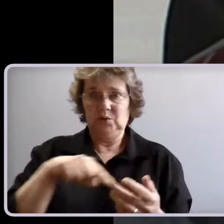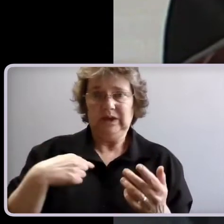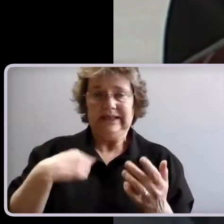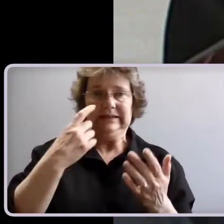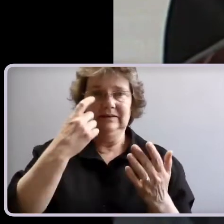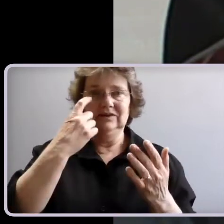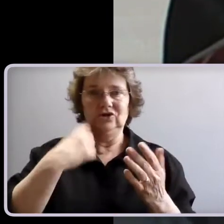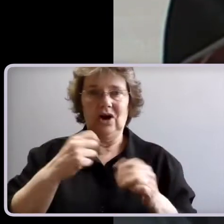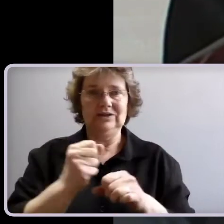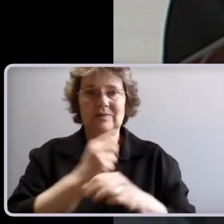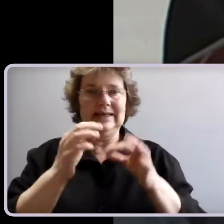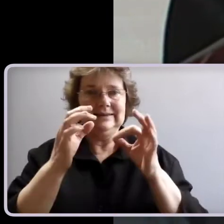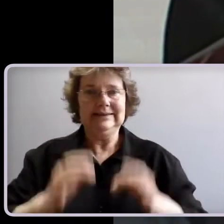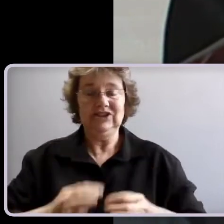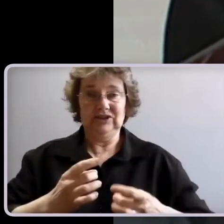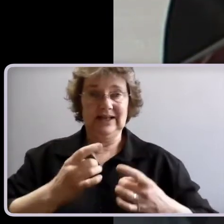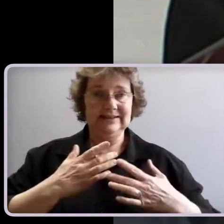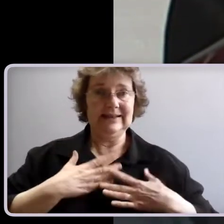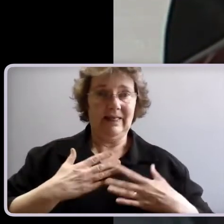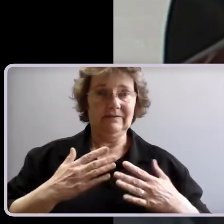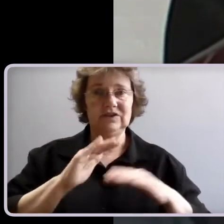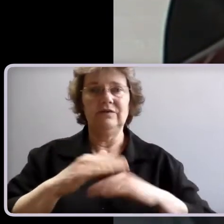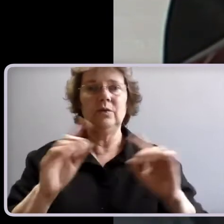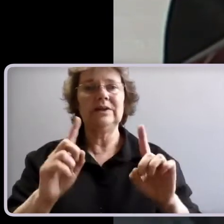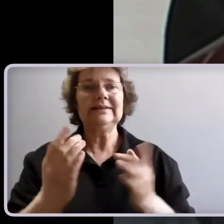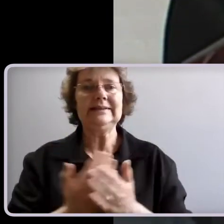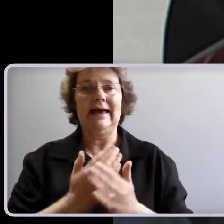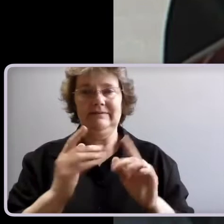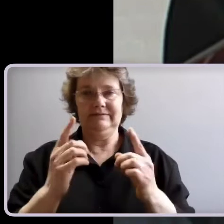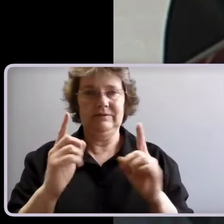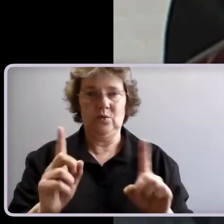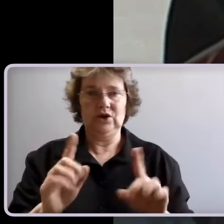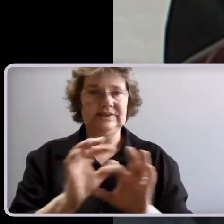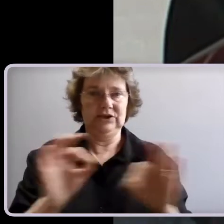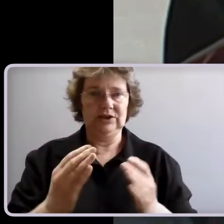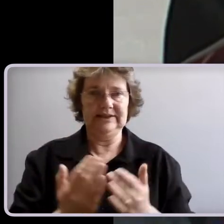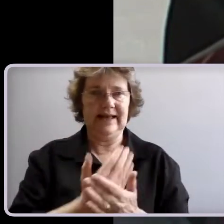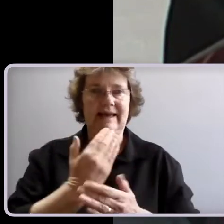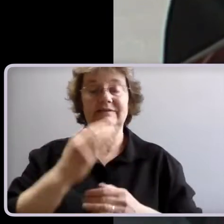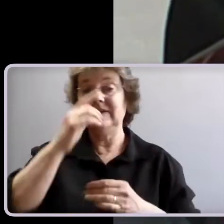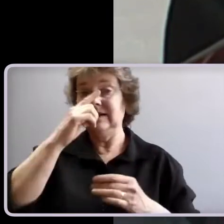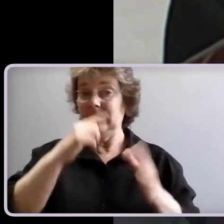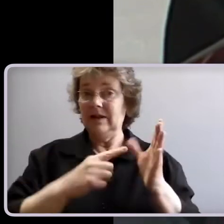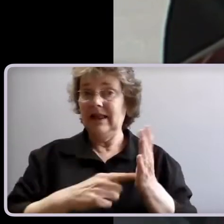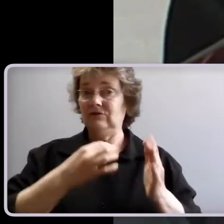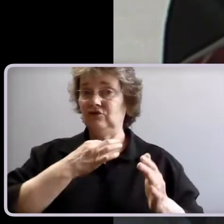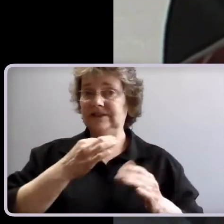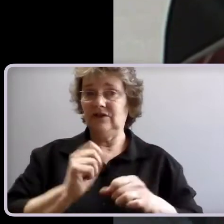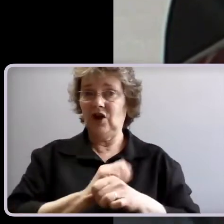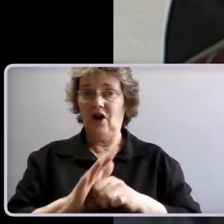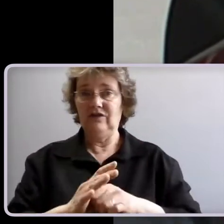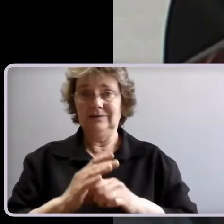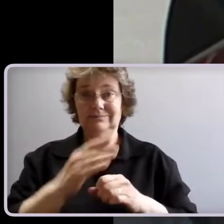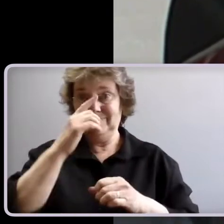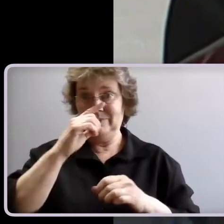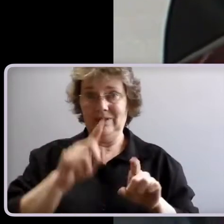by ourselves. People who are at risk of COVID, people like me, are being encouraged to look